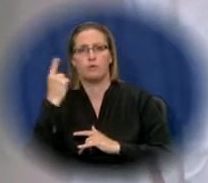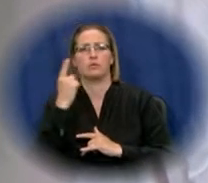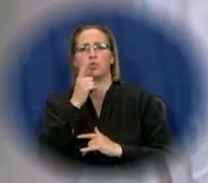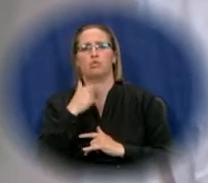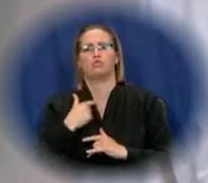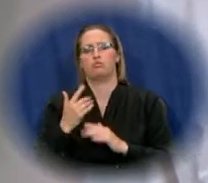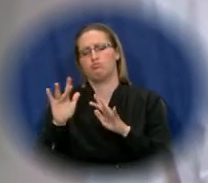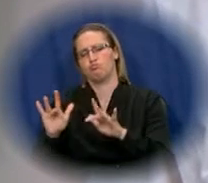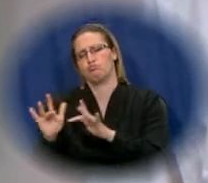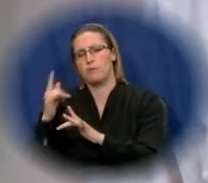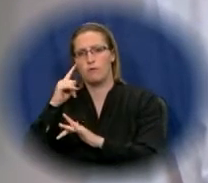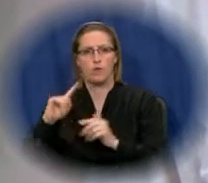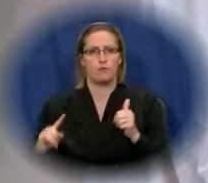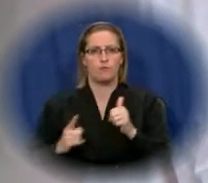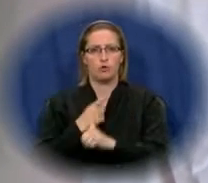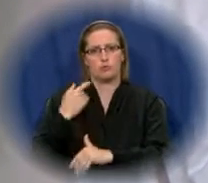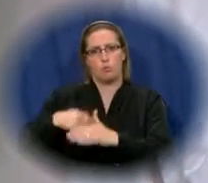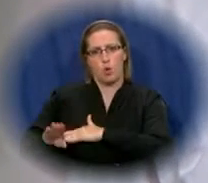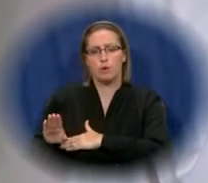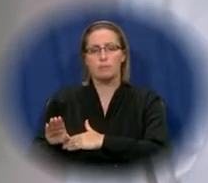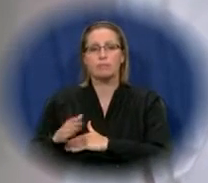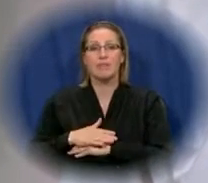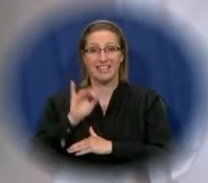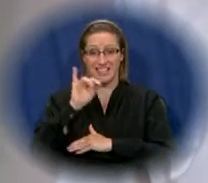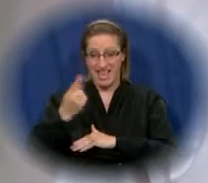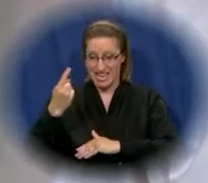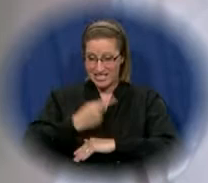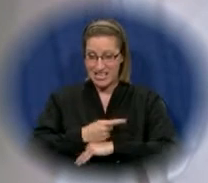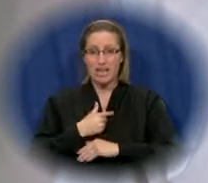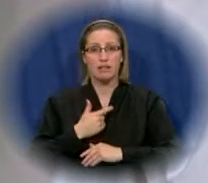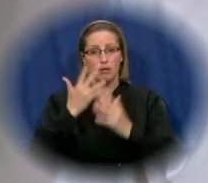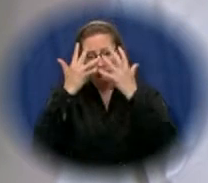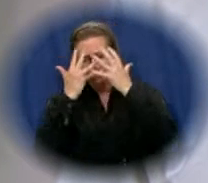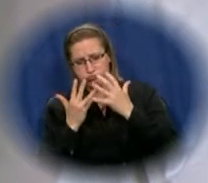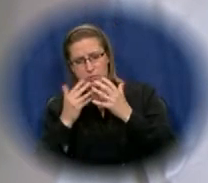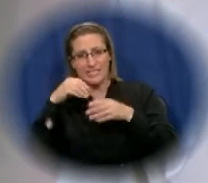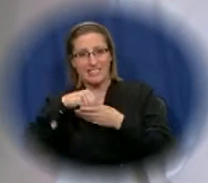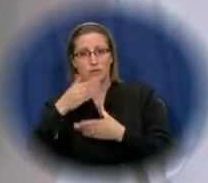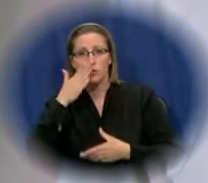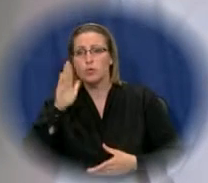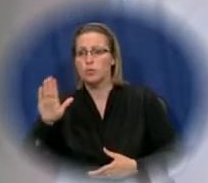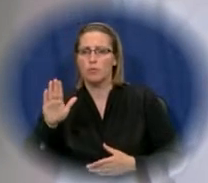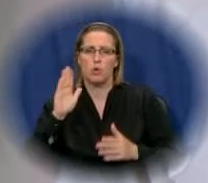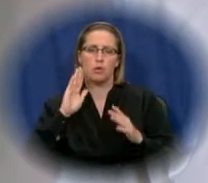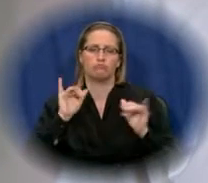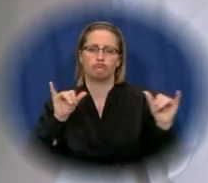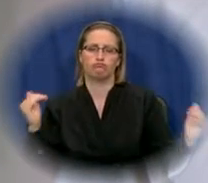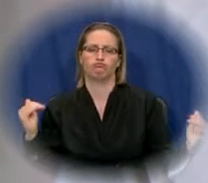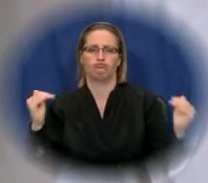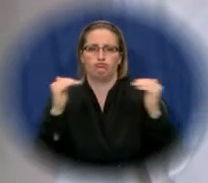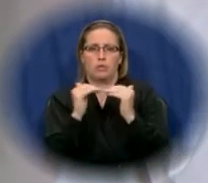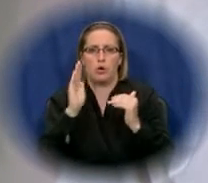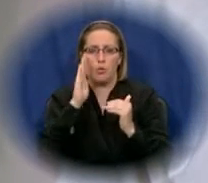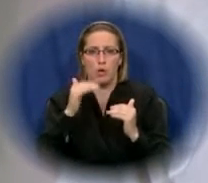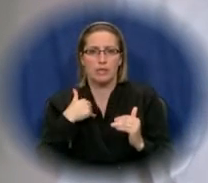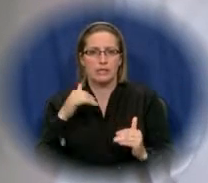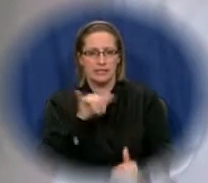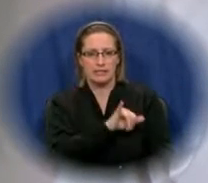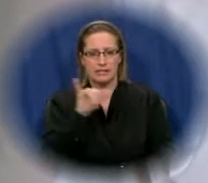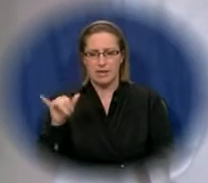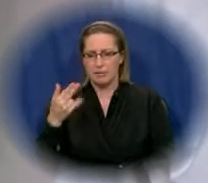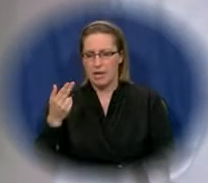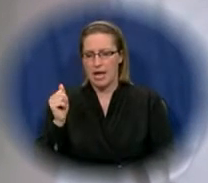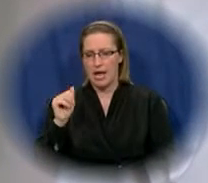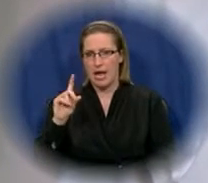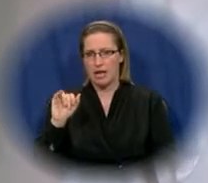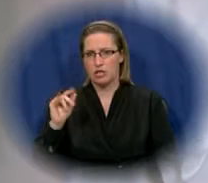for a firstborn. On that day, the mourning in Jerusalem shall be as great as the mourning of Hadrimmon in